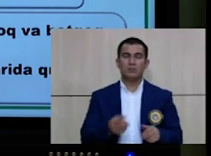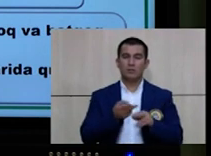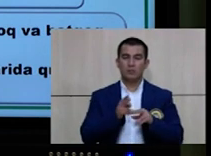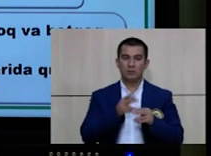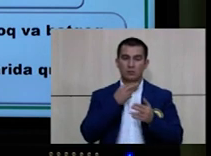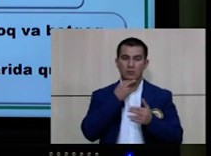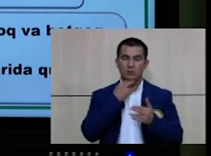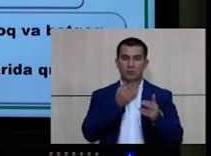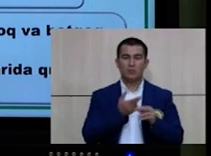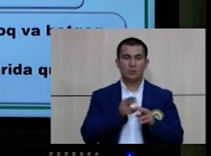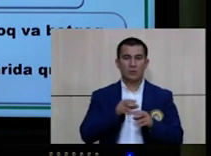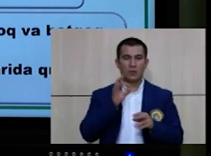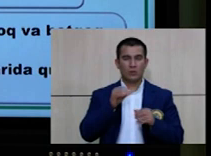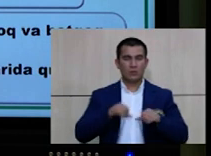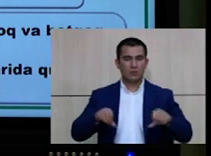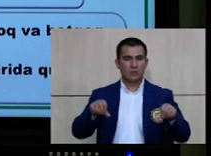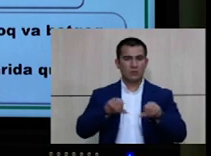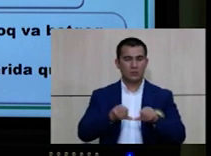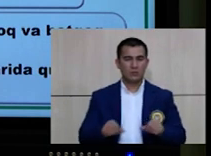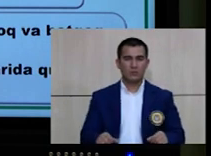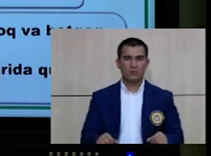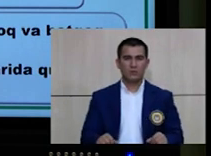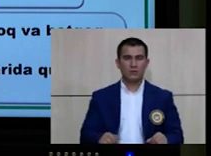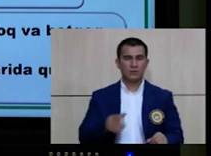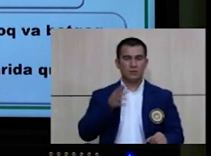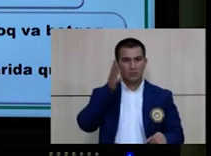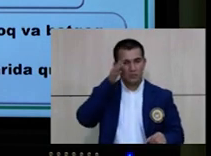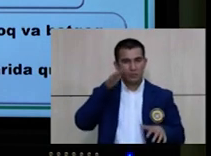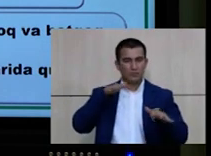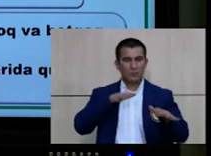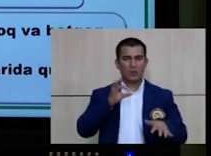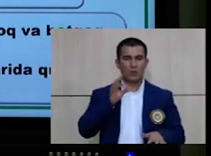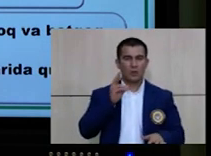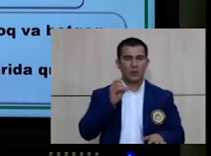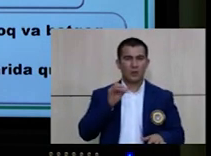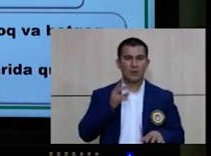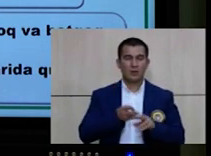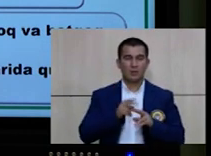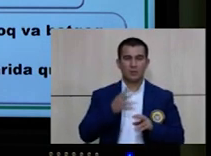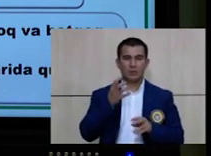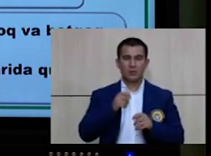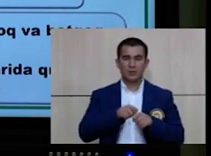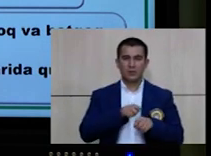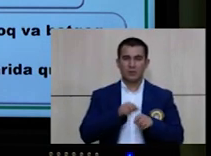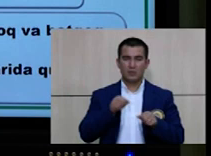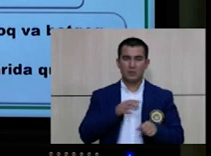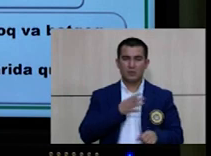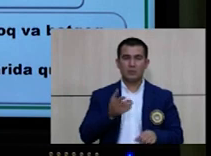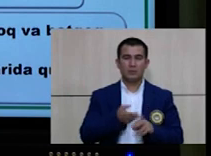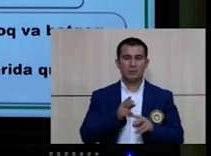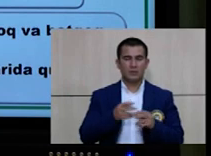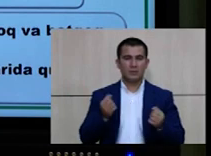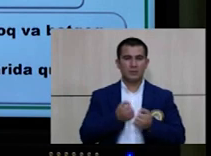Demak, bu okrugda okean sathidan 500 metrgacha bo'lgan yerlarda